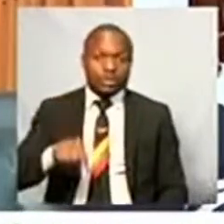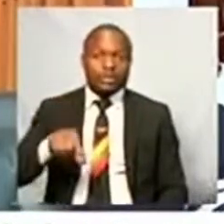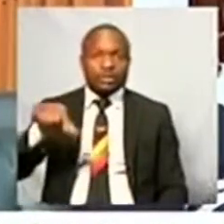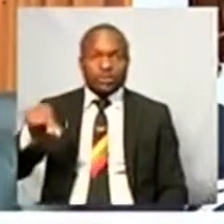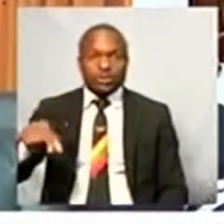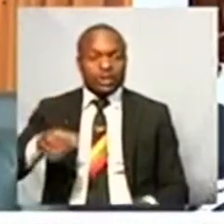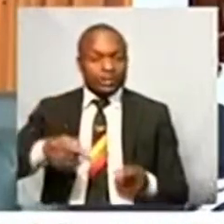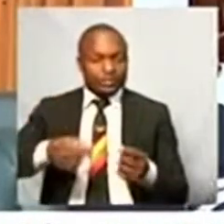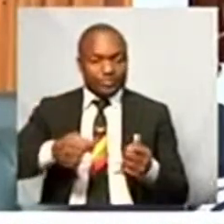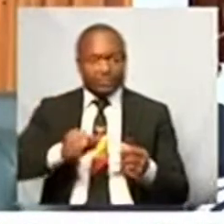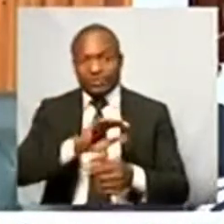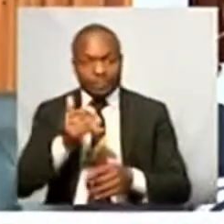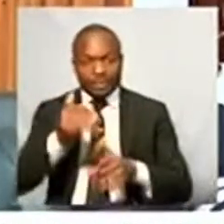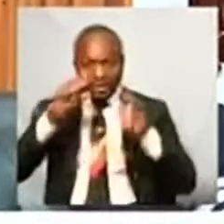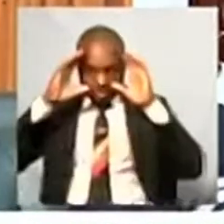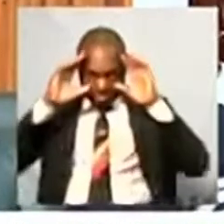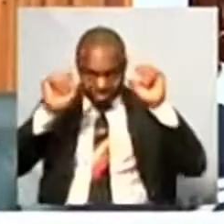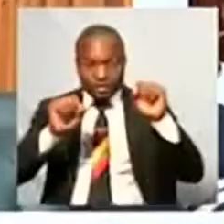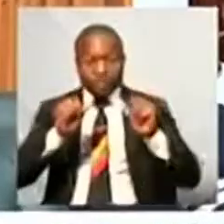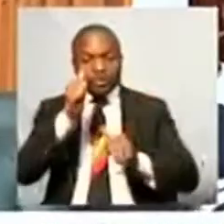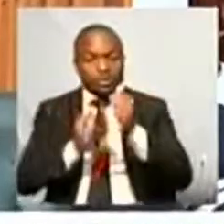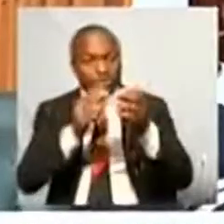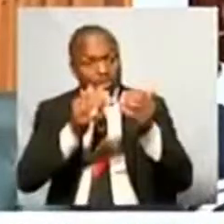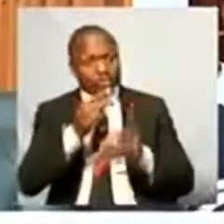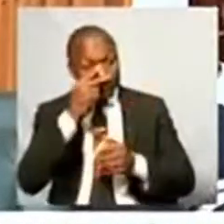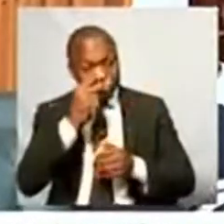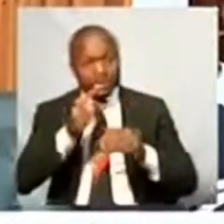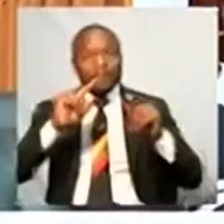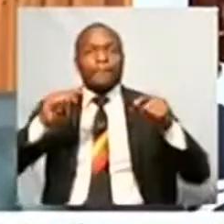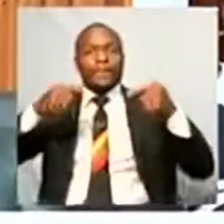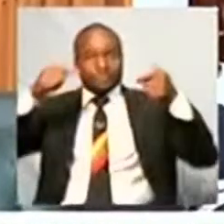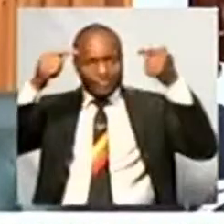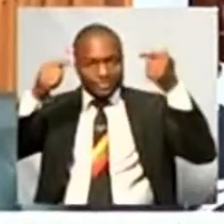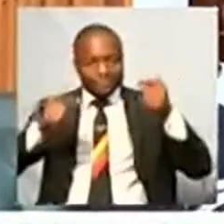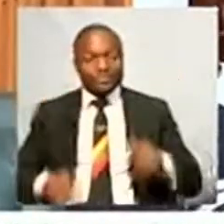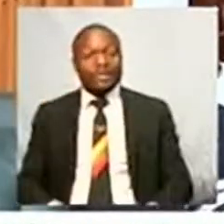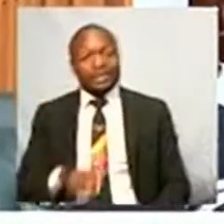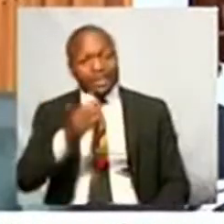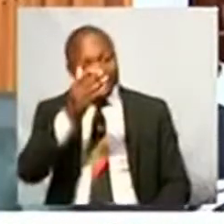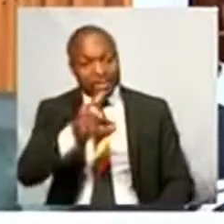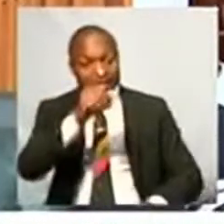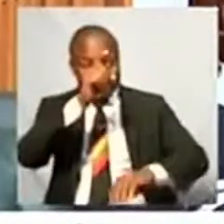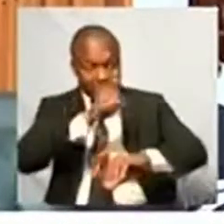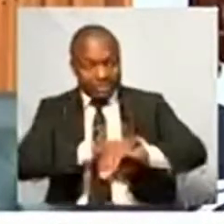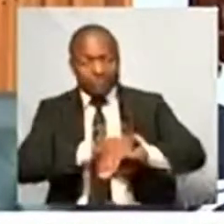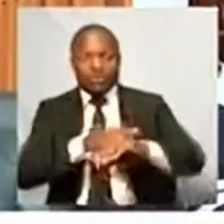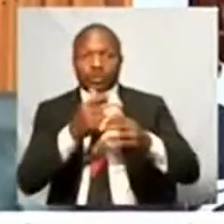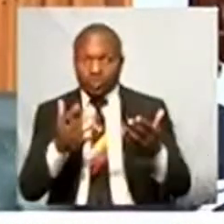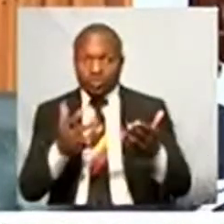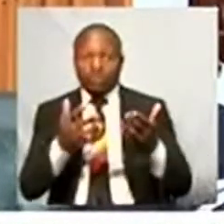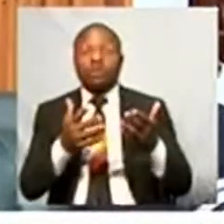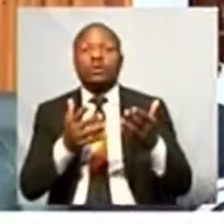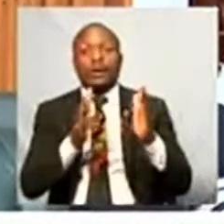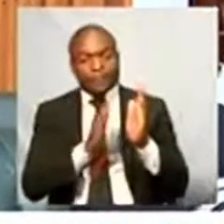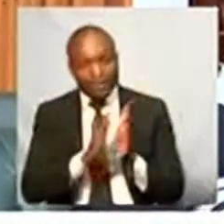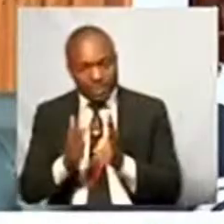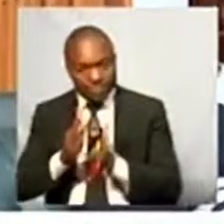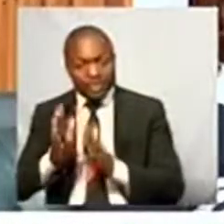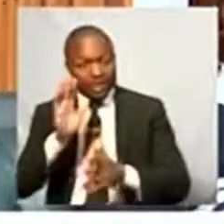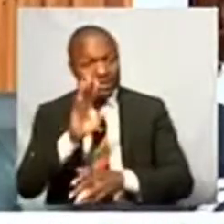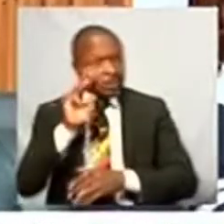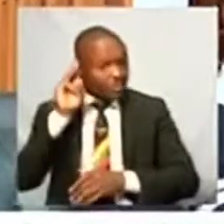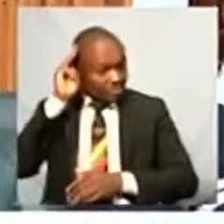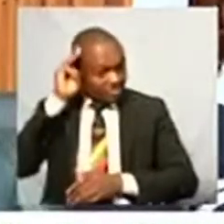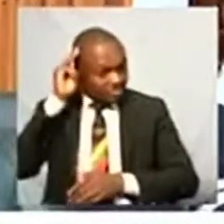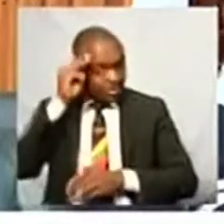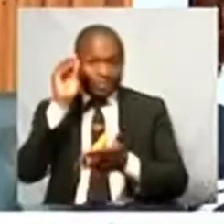Excellency, which we want to see progress. Is there a timeline or a roadmap that your ministry has